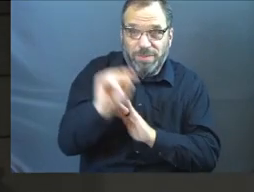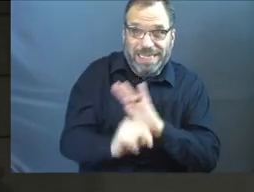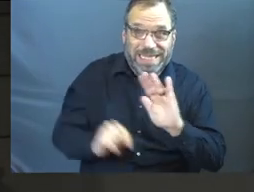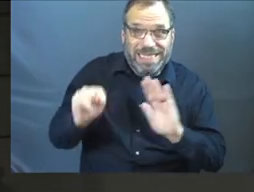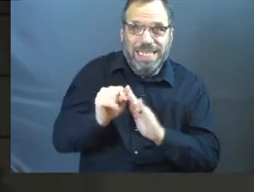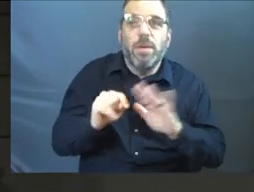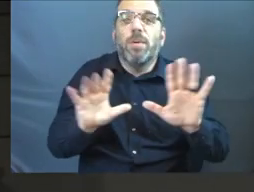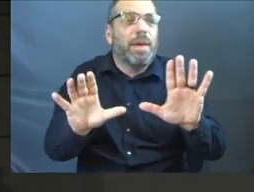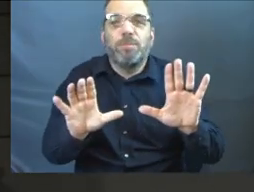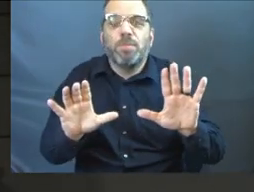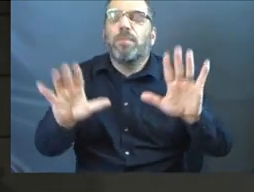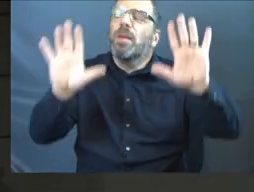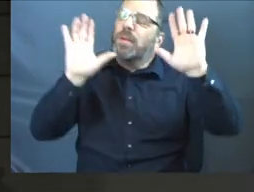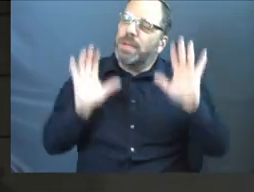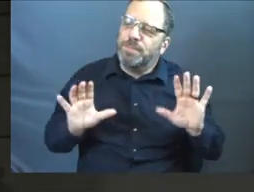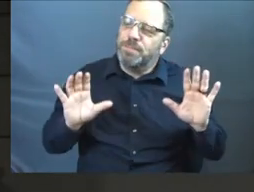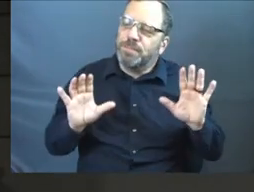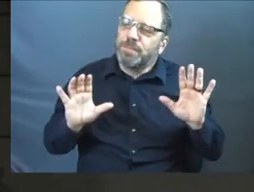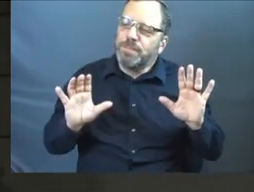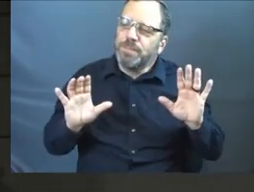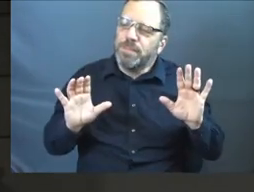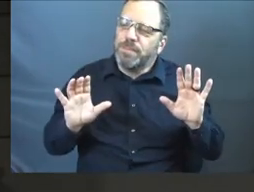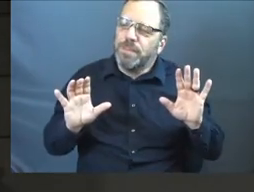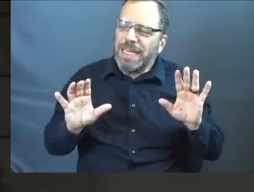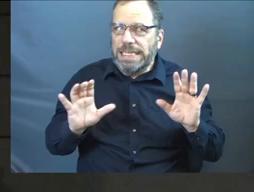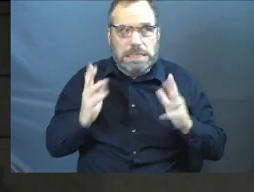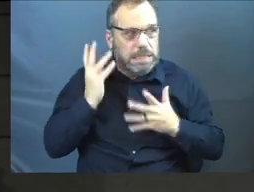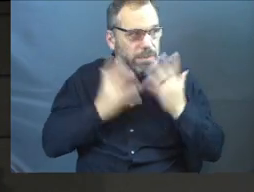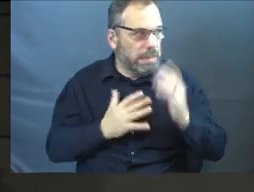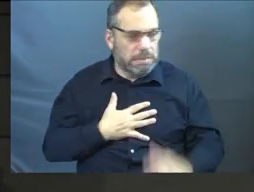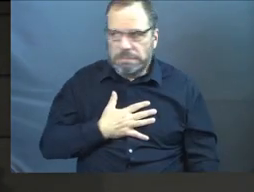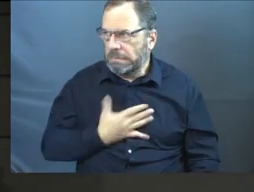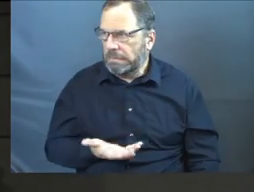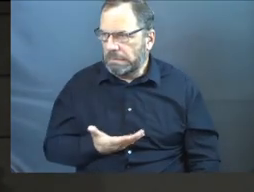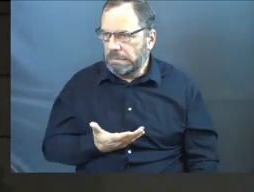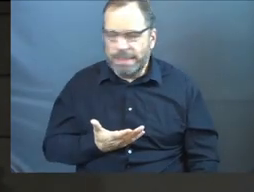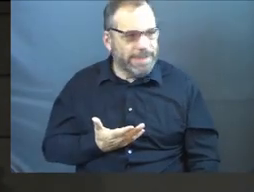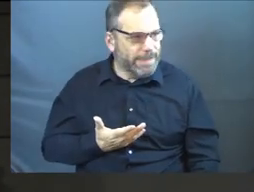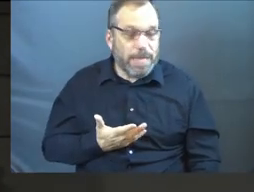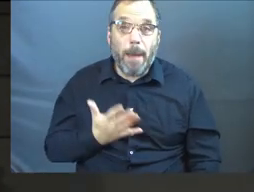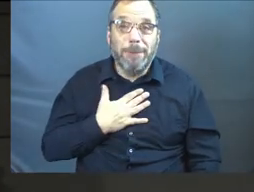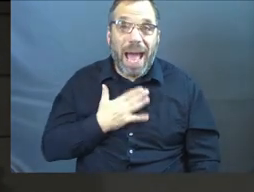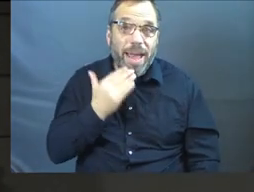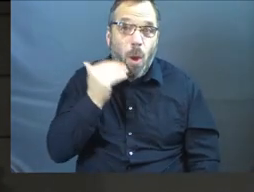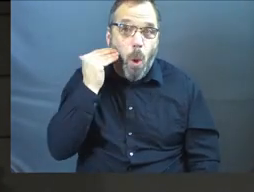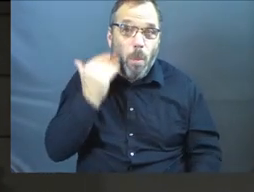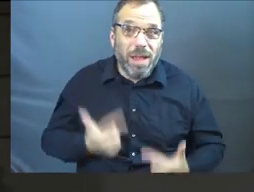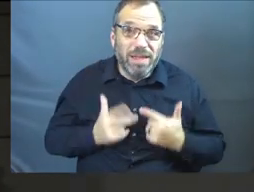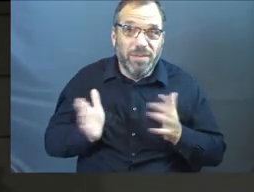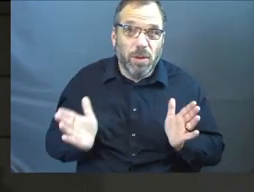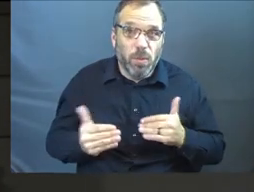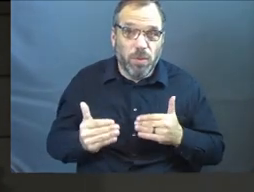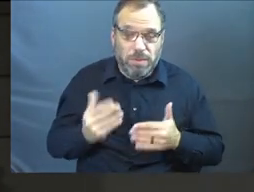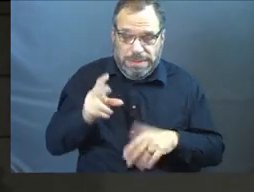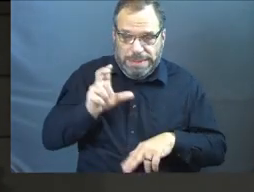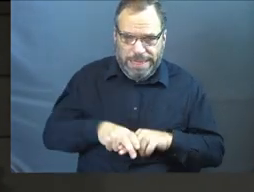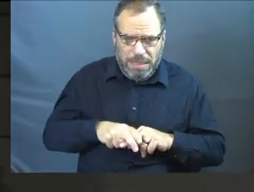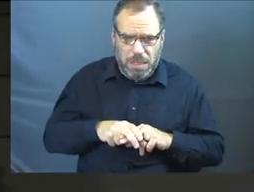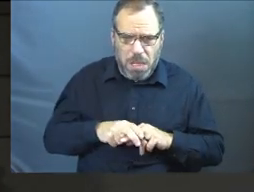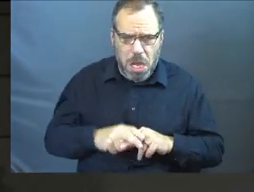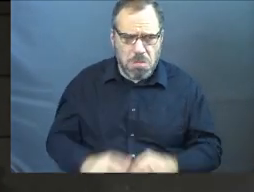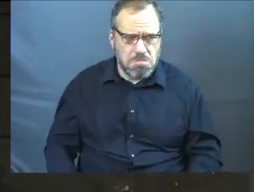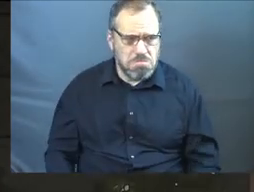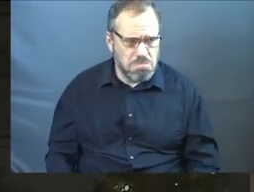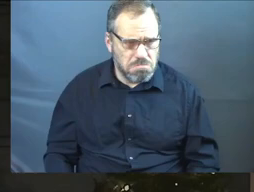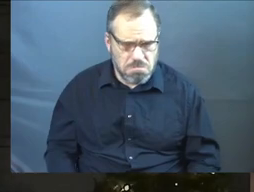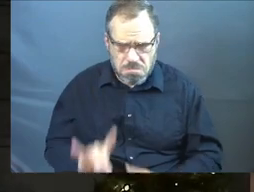season. Has anybody, like, I found myself, it's a little embarrassing to admit, sitting in my living room thinking about that the other day, like,